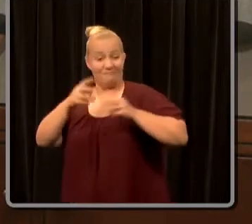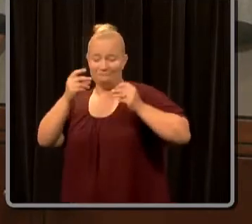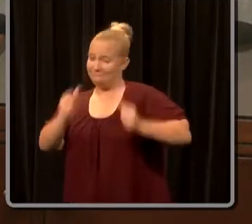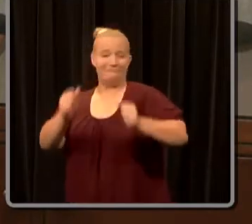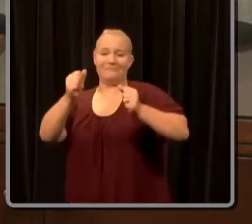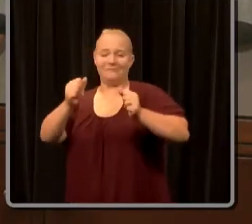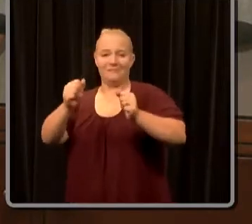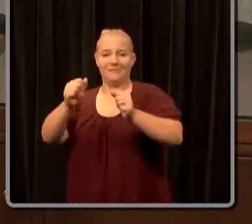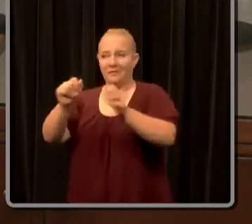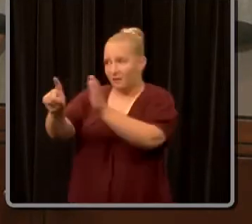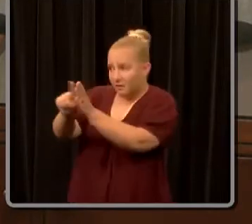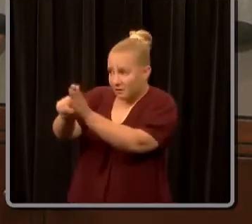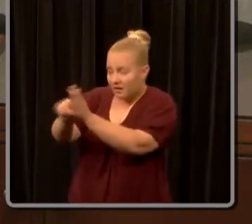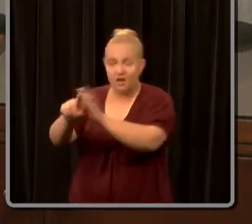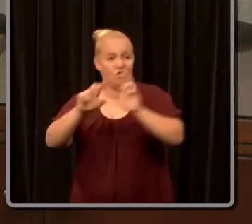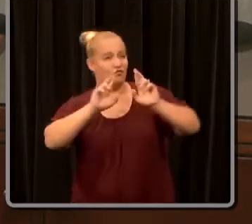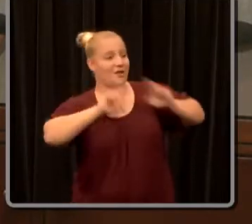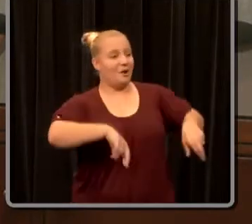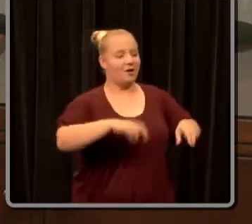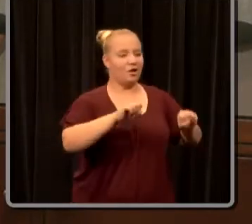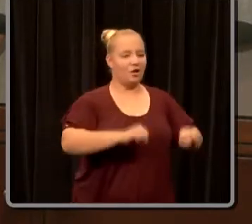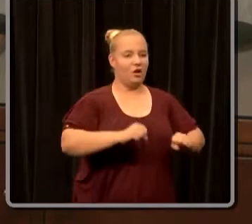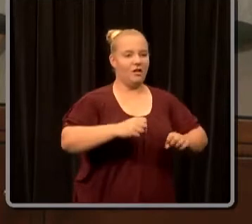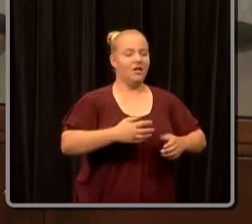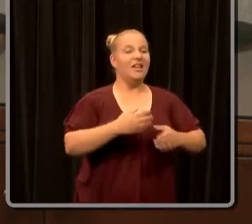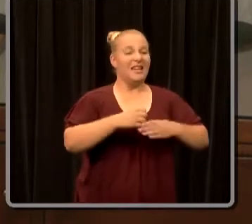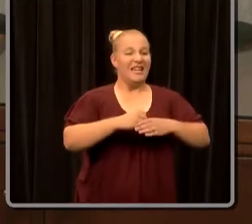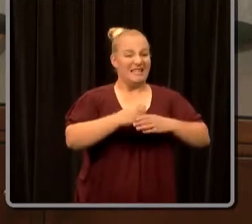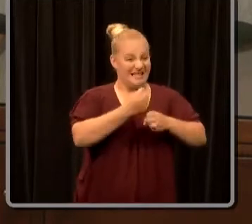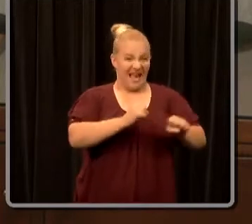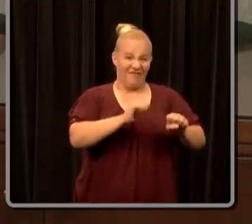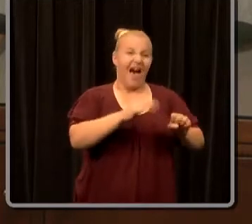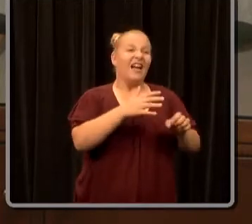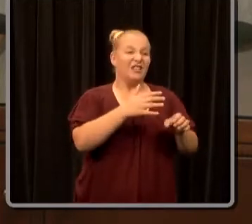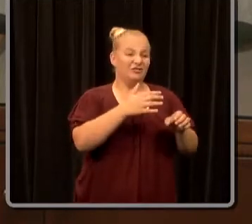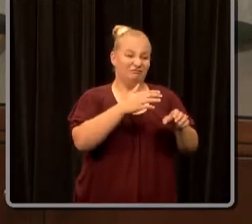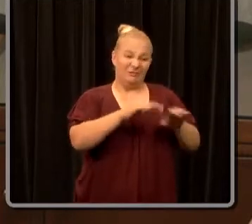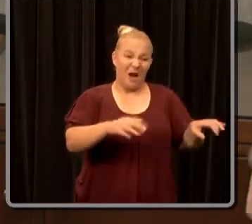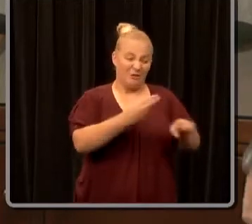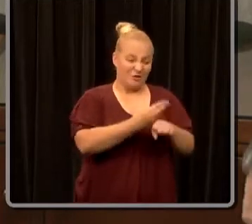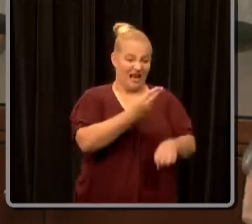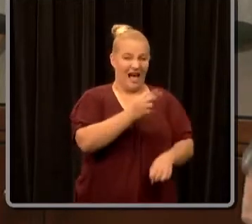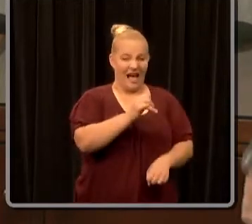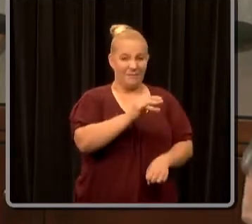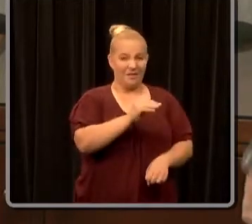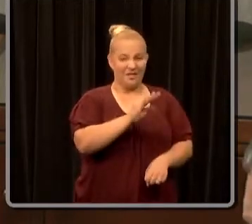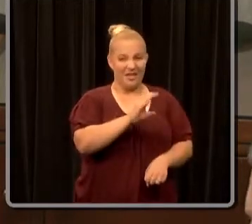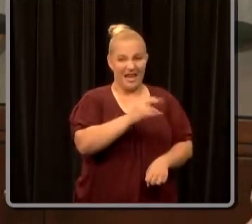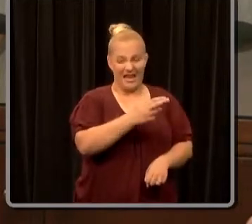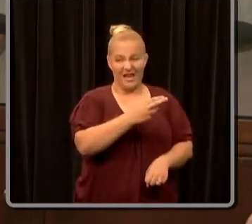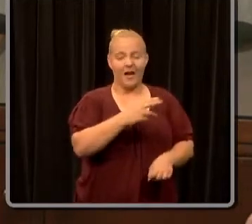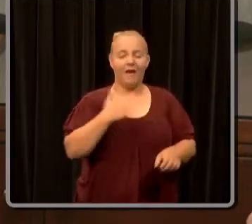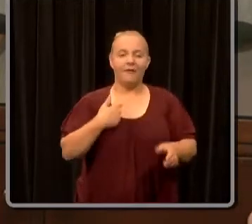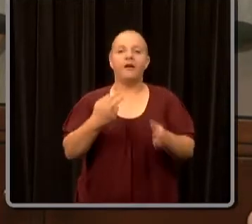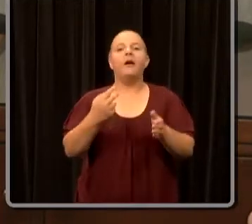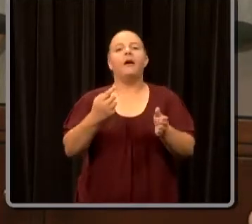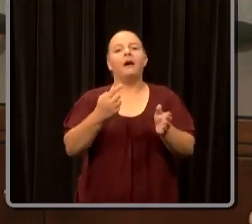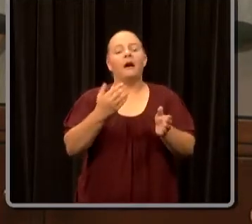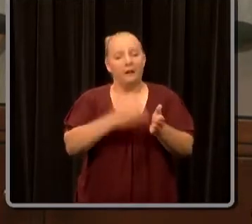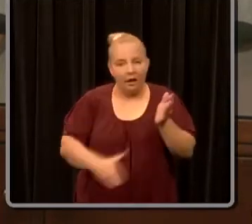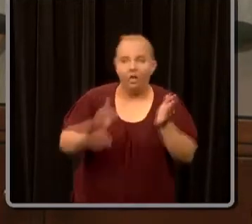that instant alert. They were able to get out there, do the Heimlich, and save the child. And they just had example after example after